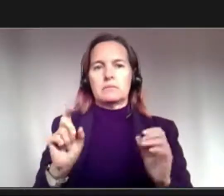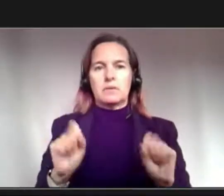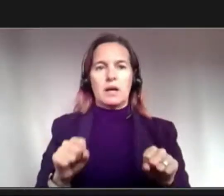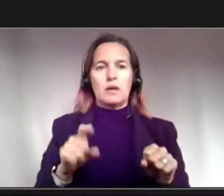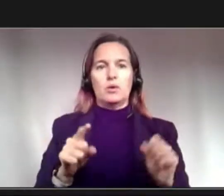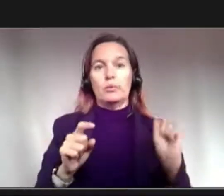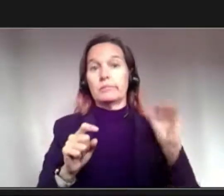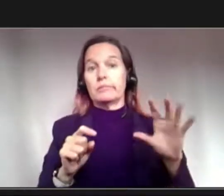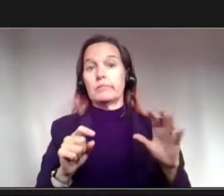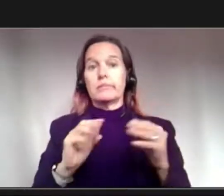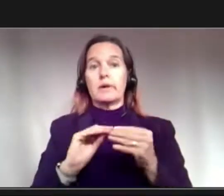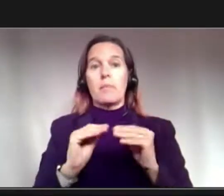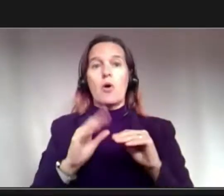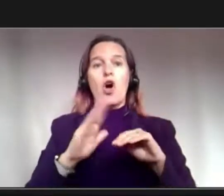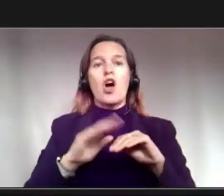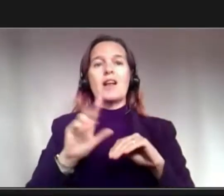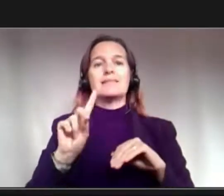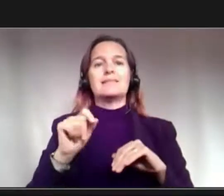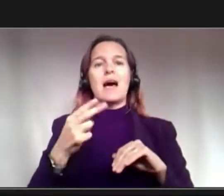perhaps as part of the dashboard?